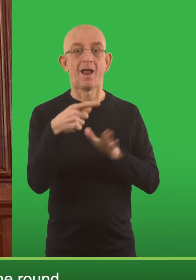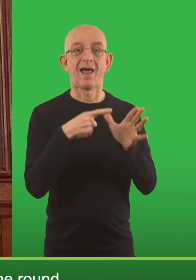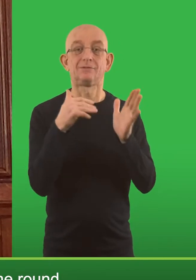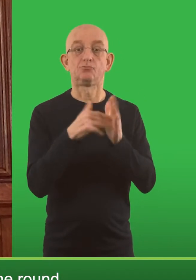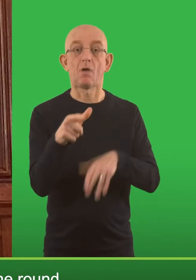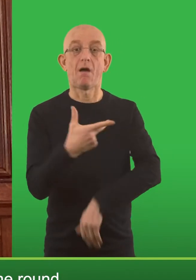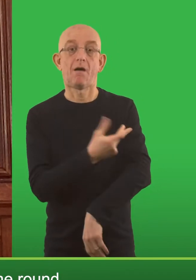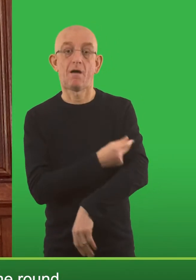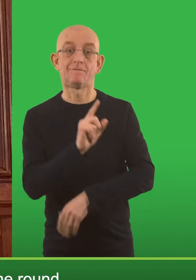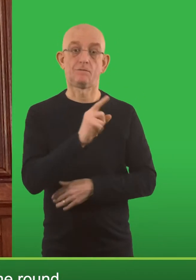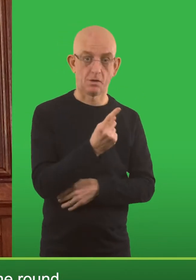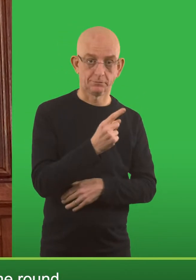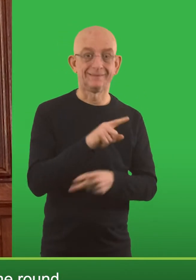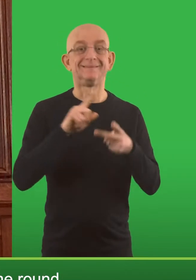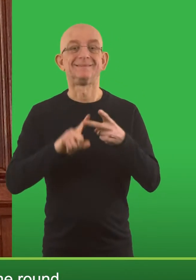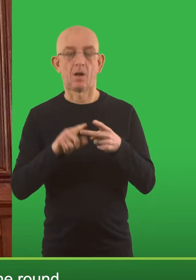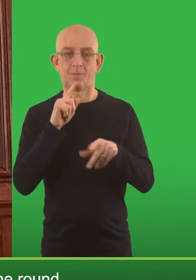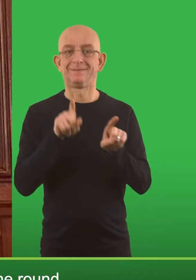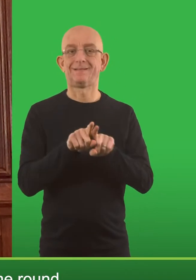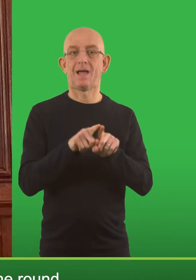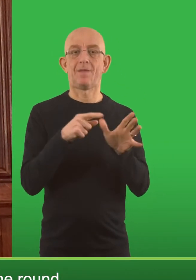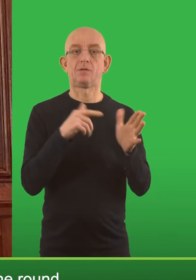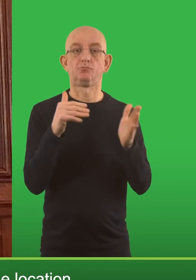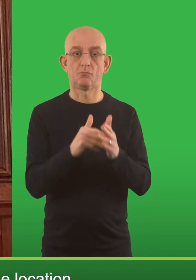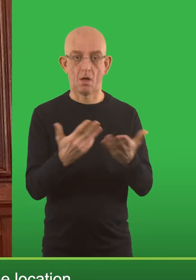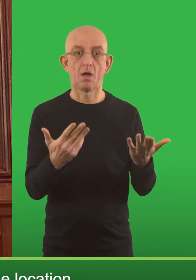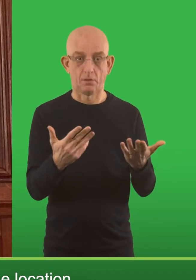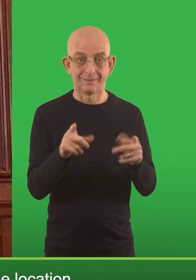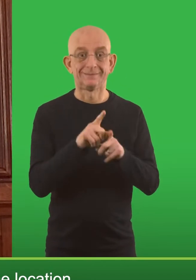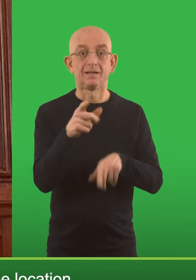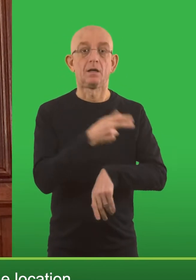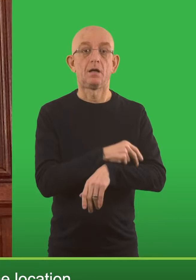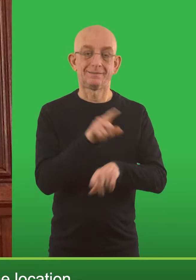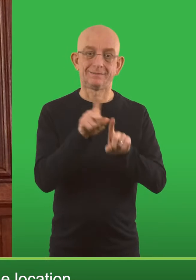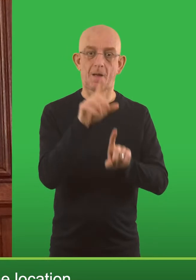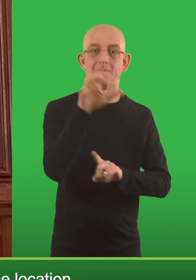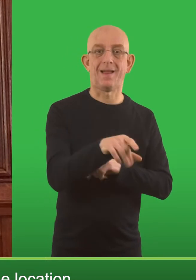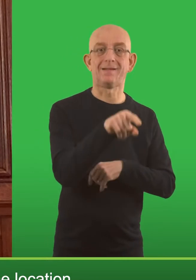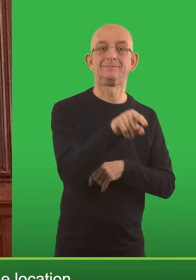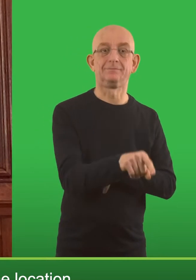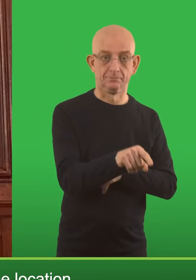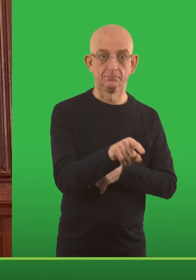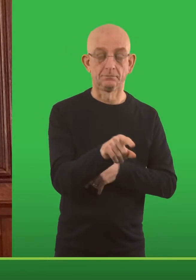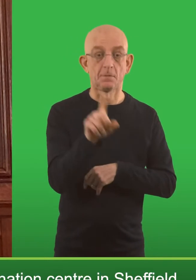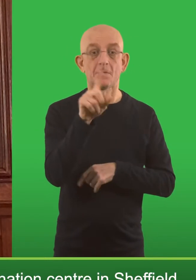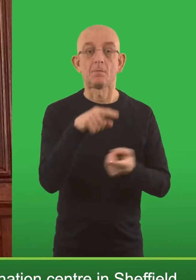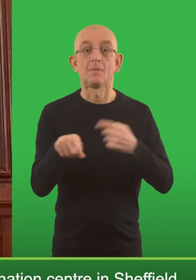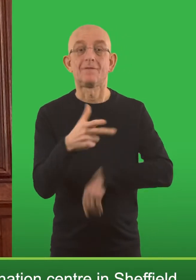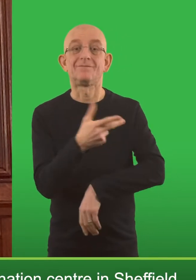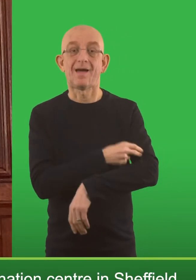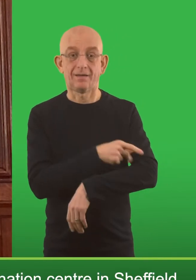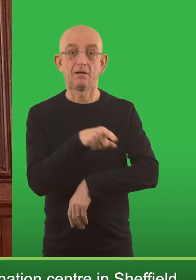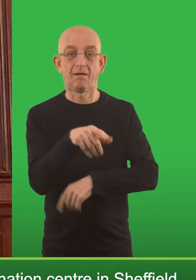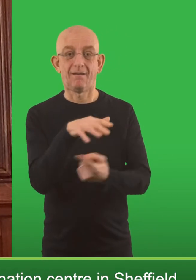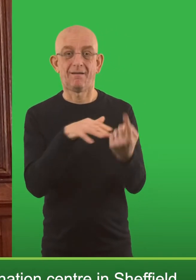i.e. if you had AstraZeneca first time round, that's what you'll receive second time round. And you'll be vaccinated at the same location. So people